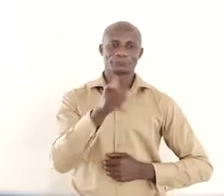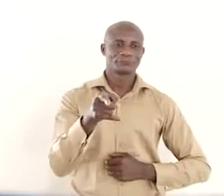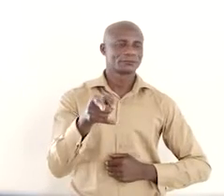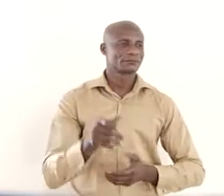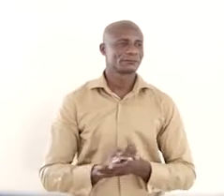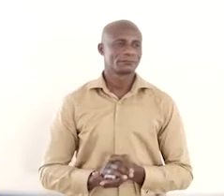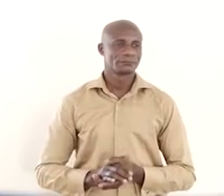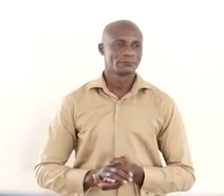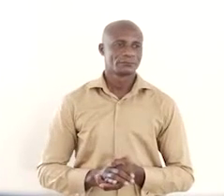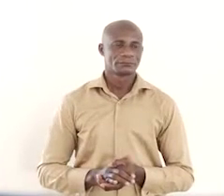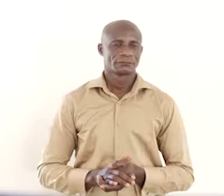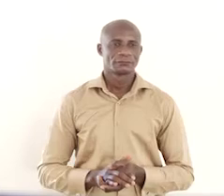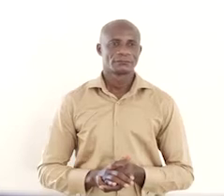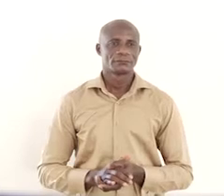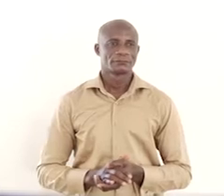truth.